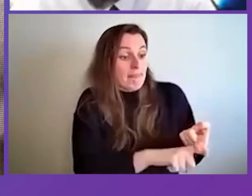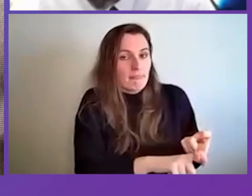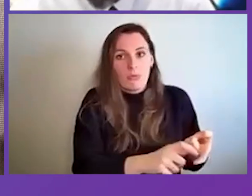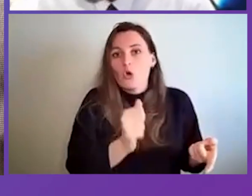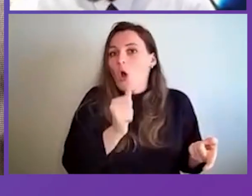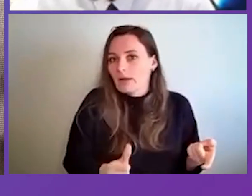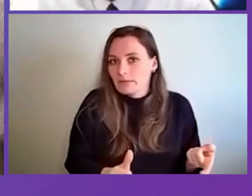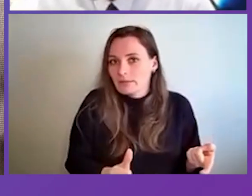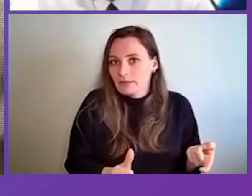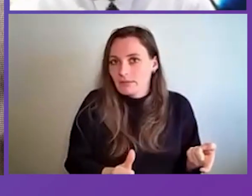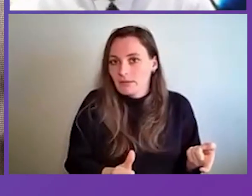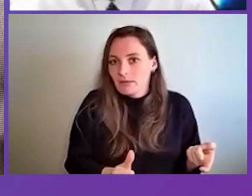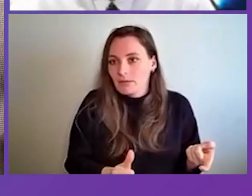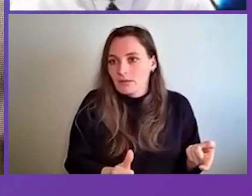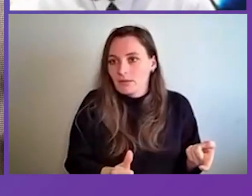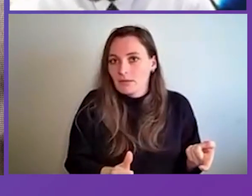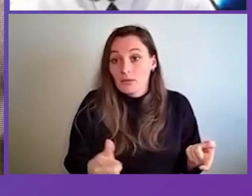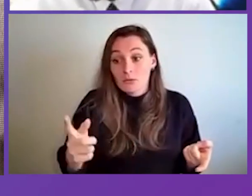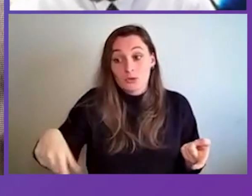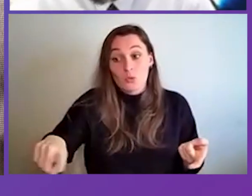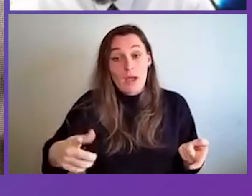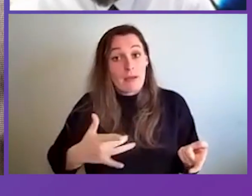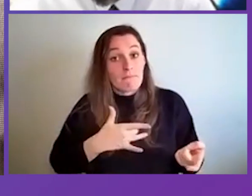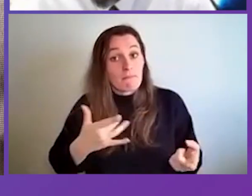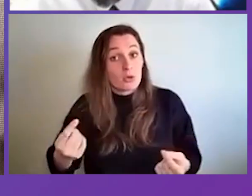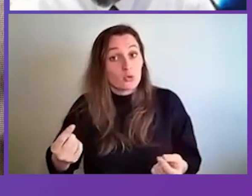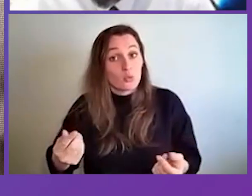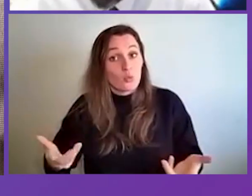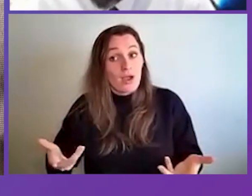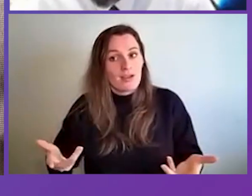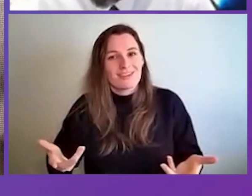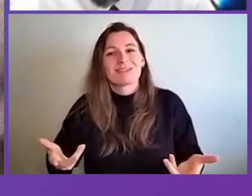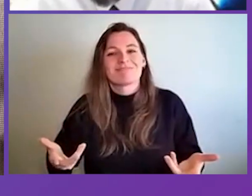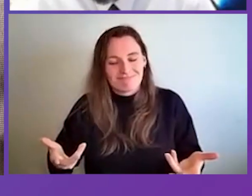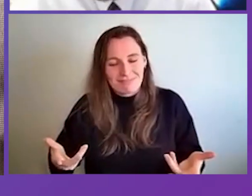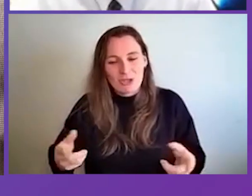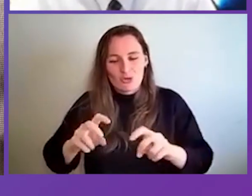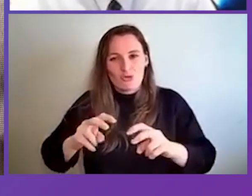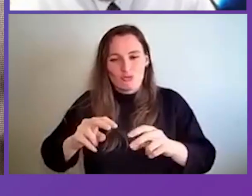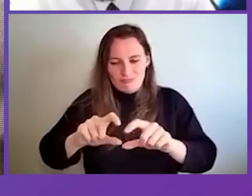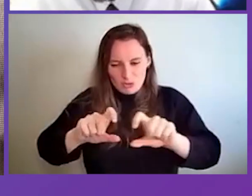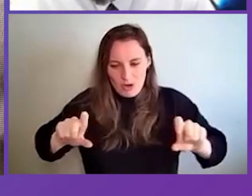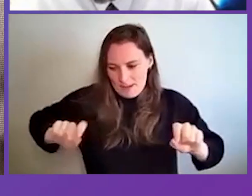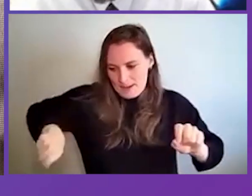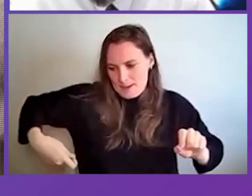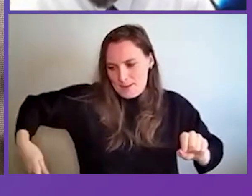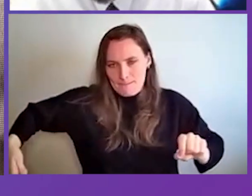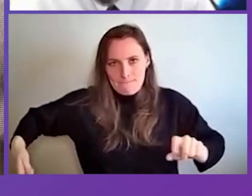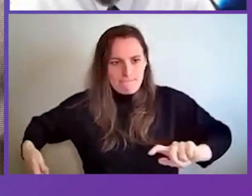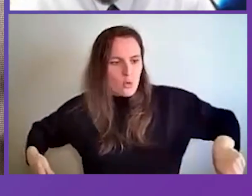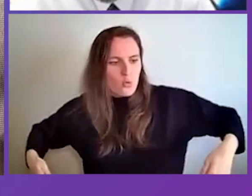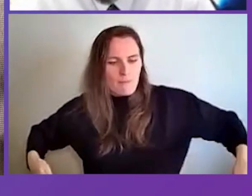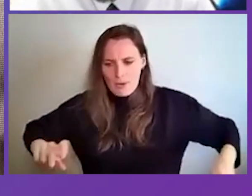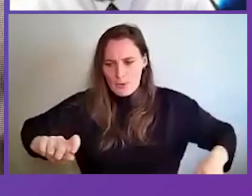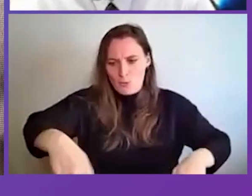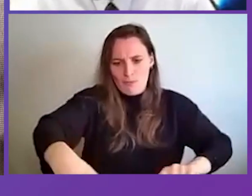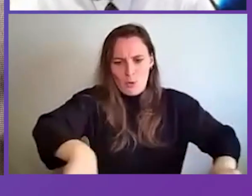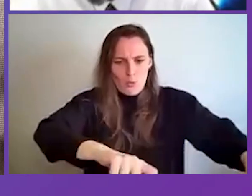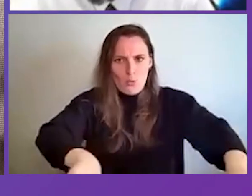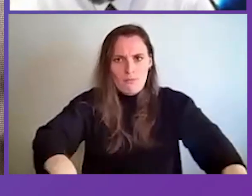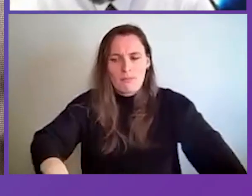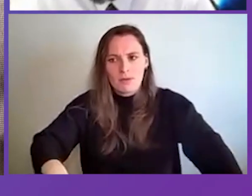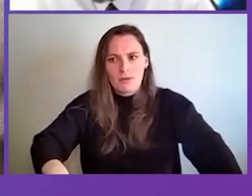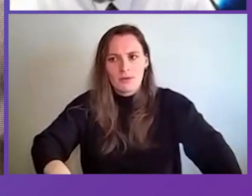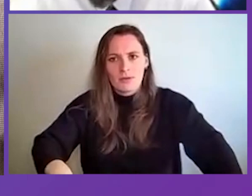what's happening is these straps get wrapped around areas that may not be able to